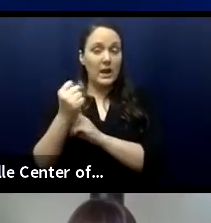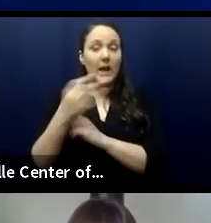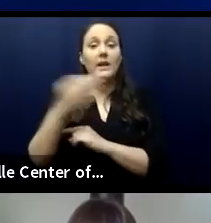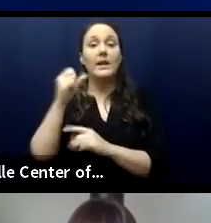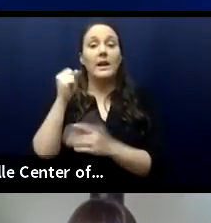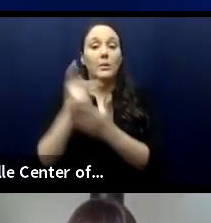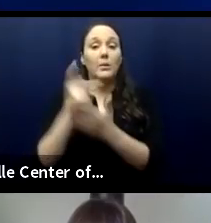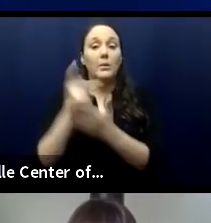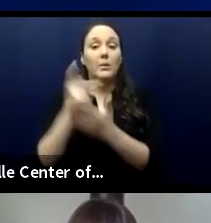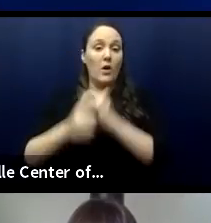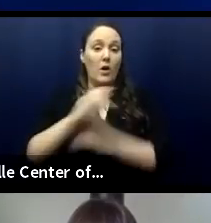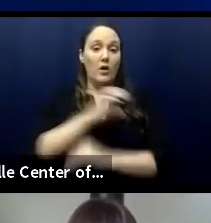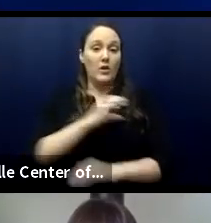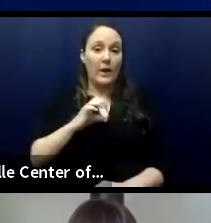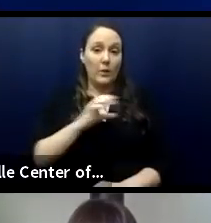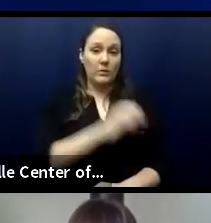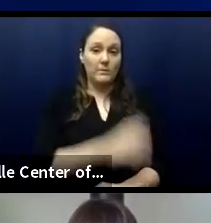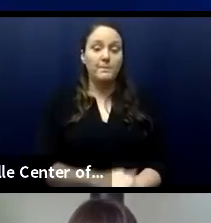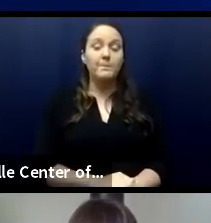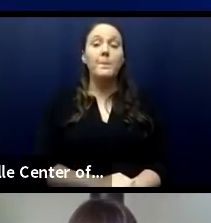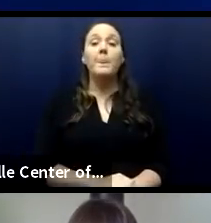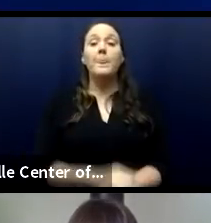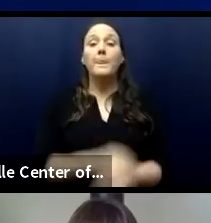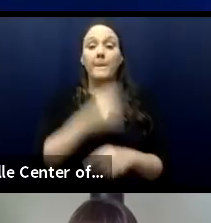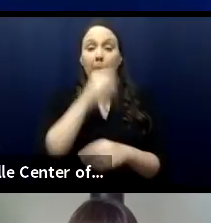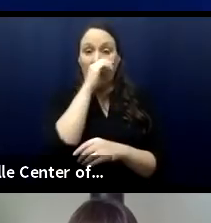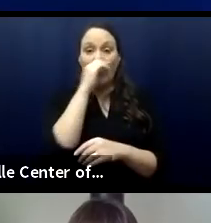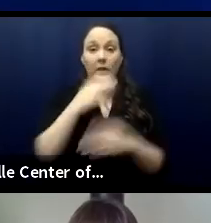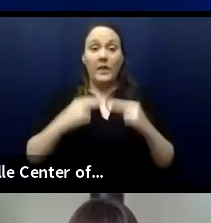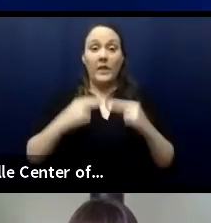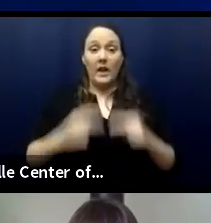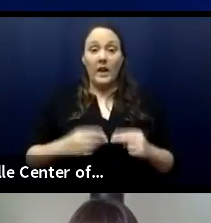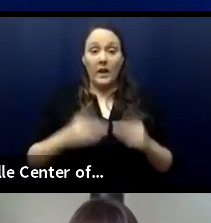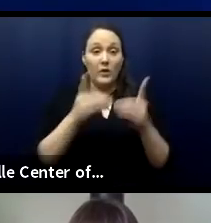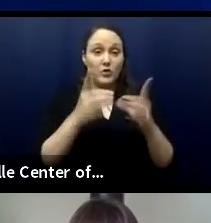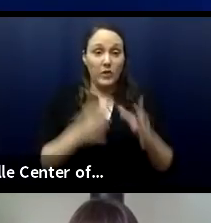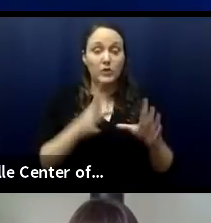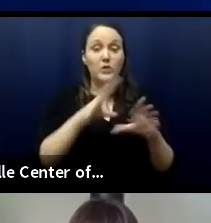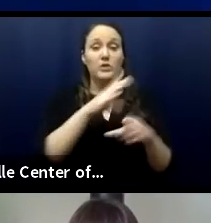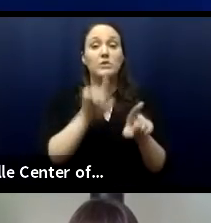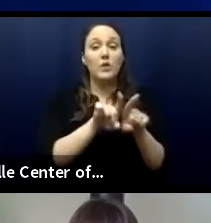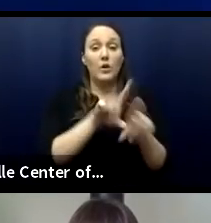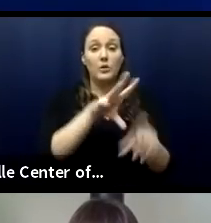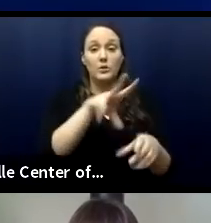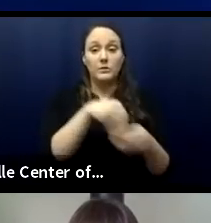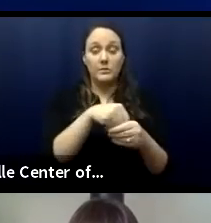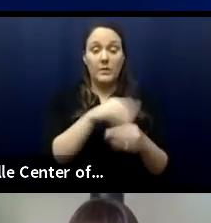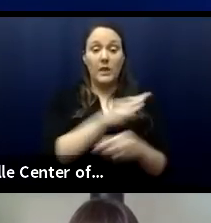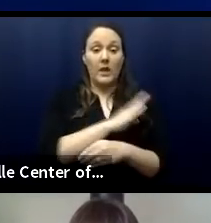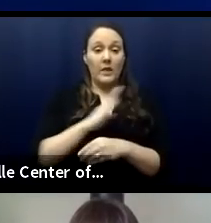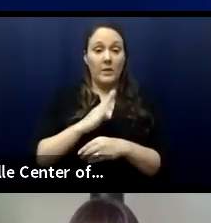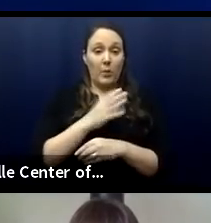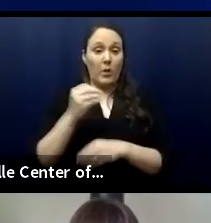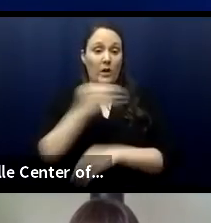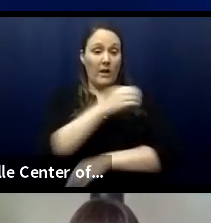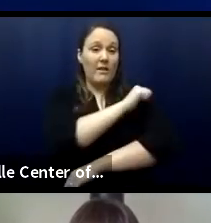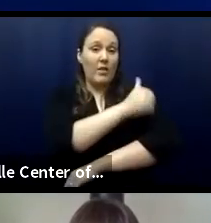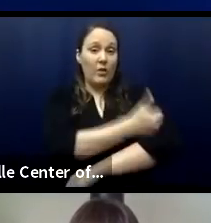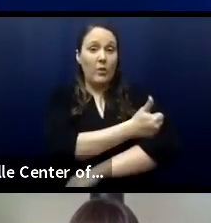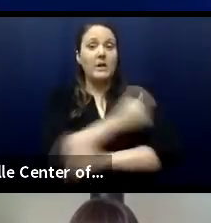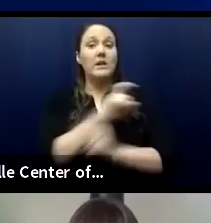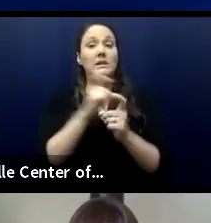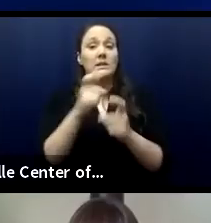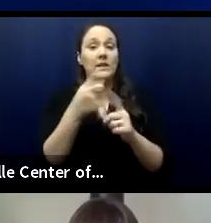The mayor, the superintendent, the county health director are also members. The board's composition and authority is granted by the Tennessee Annotated